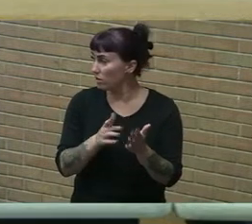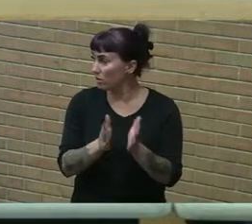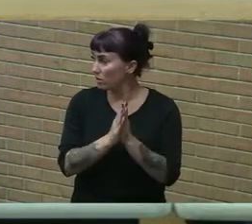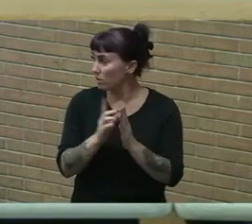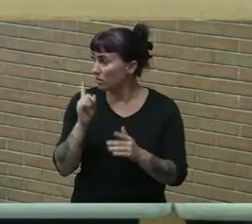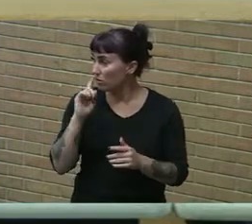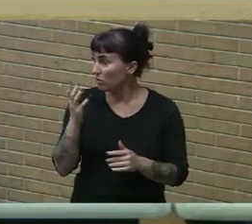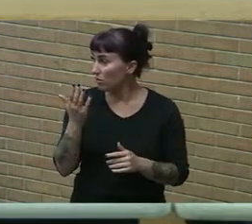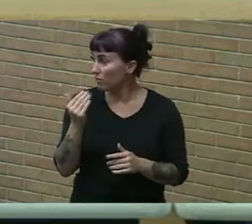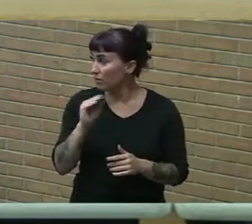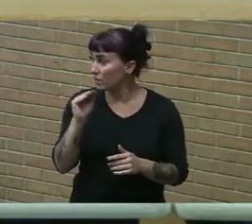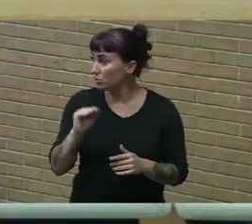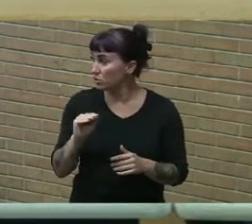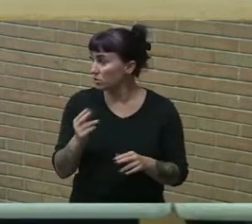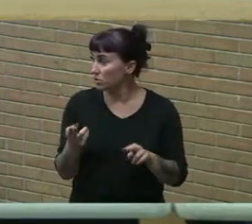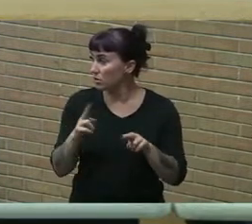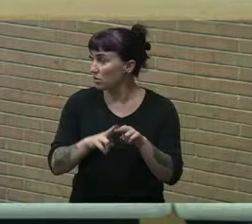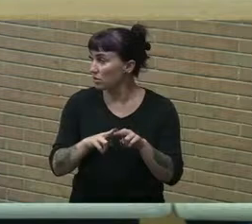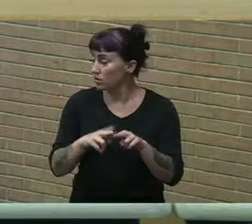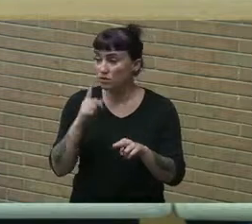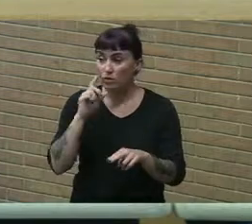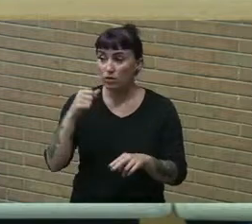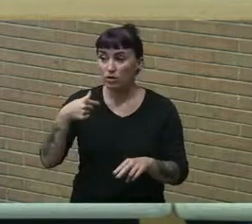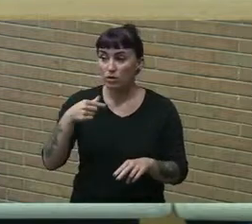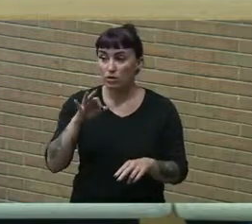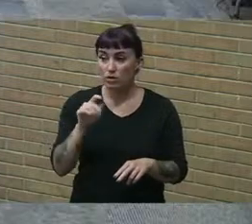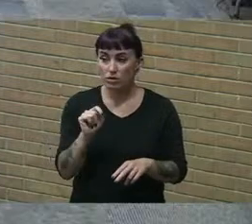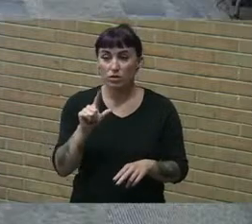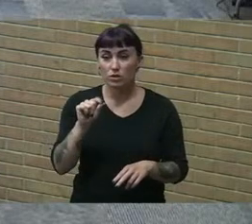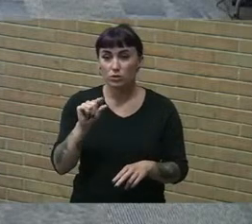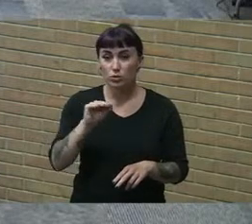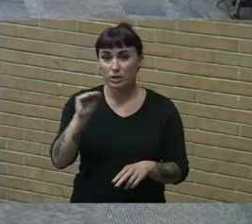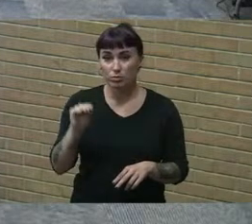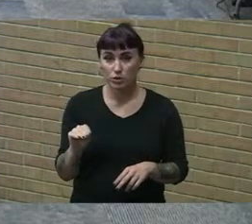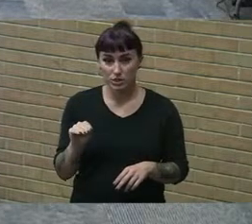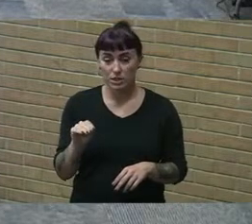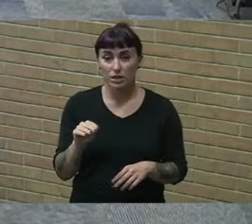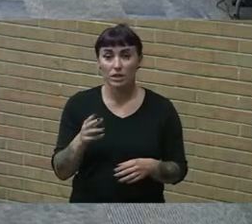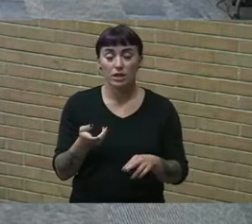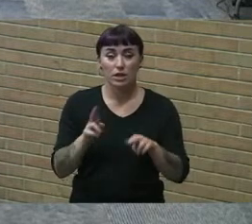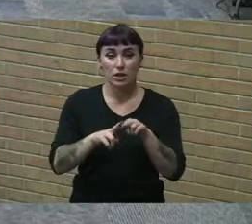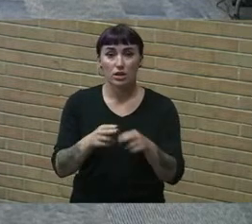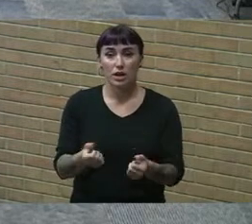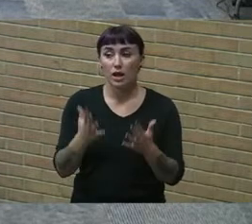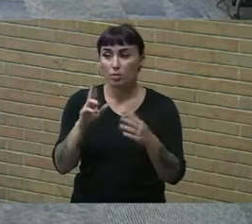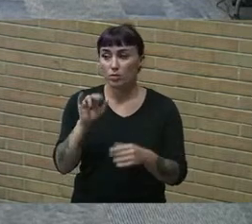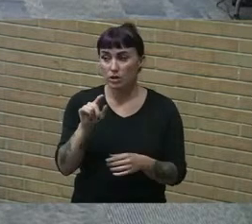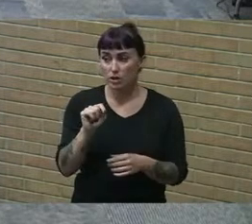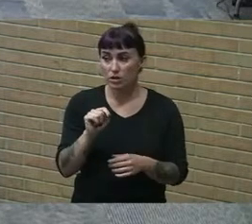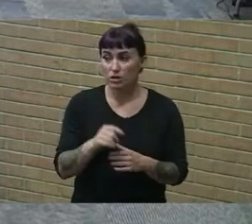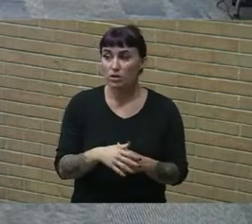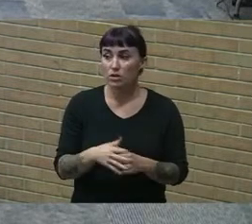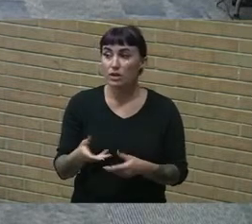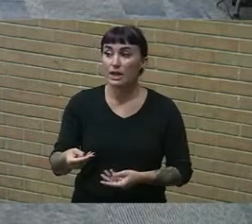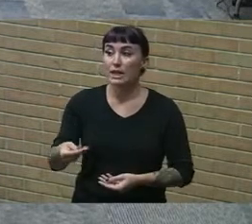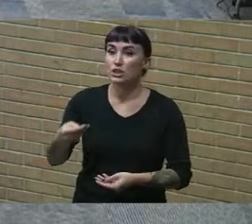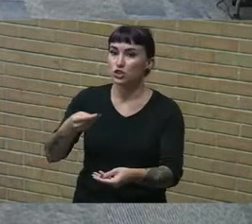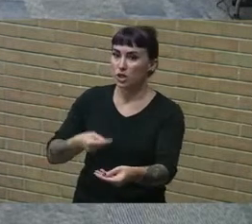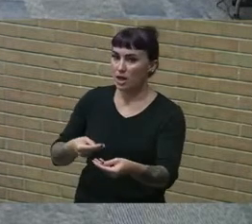for a 15% increase in square footage and a 20% increase in number of units. In exchange